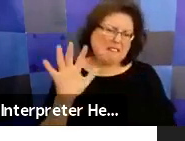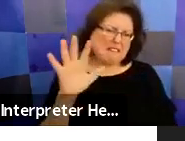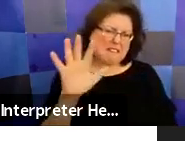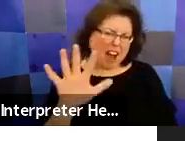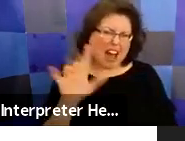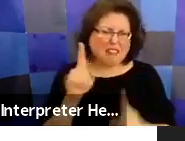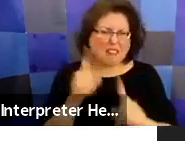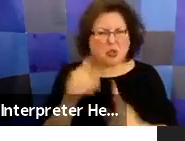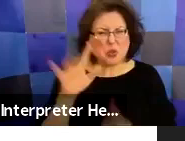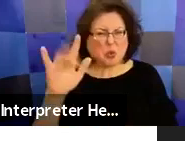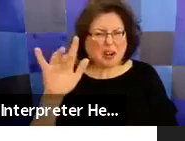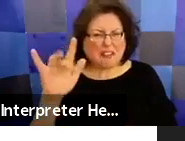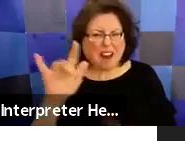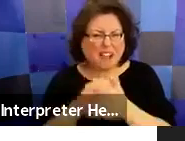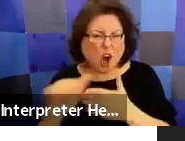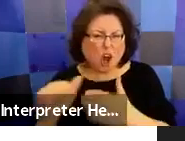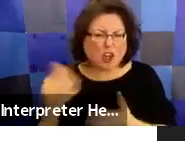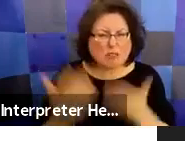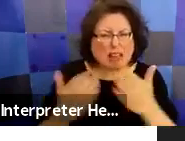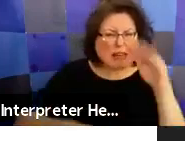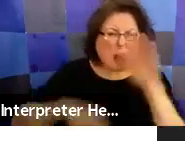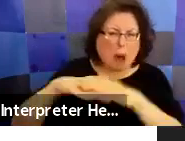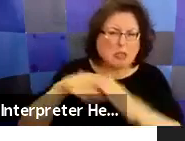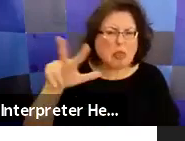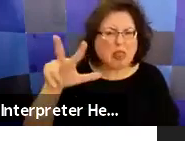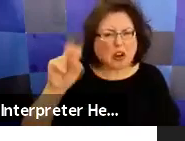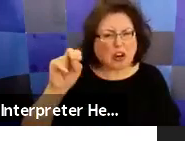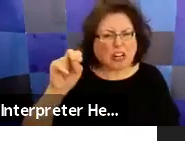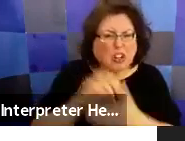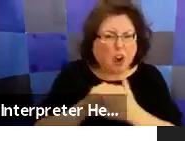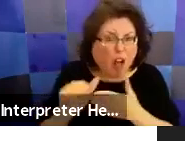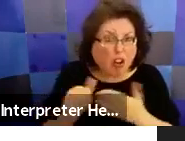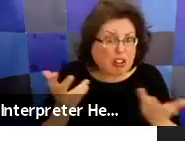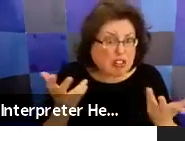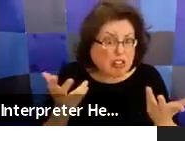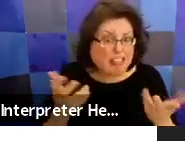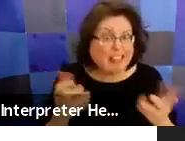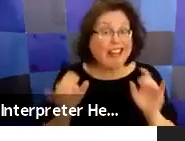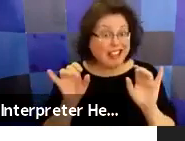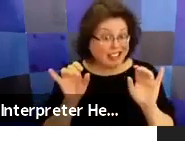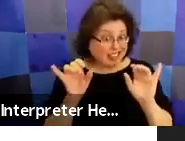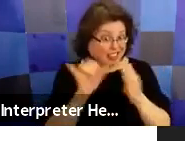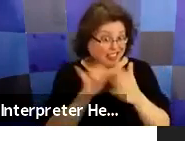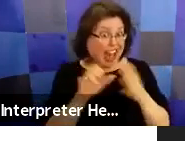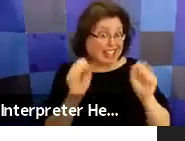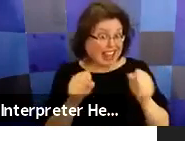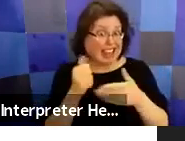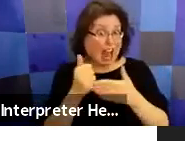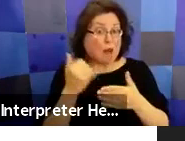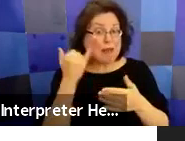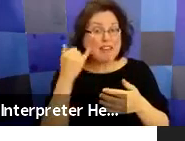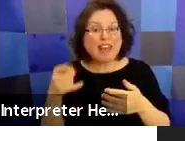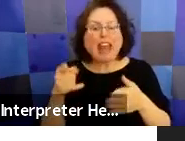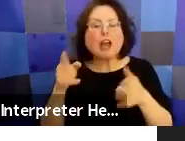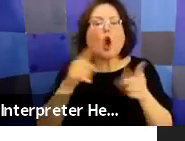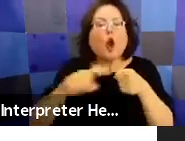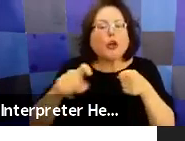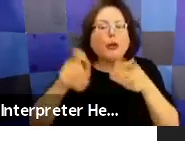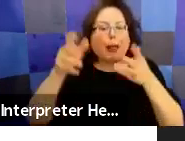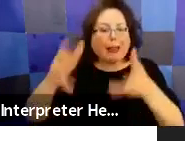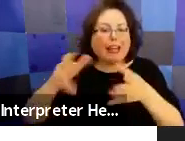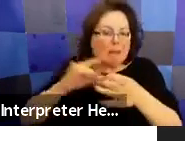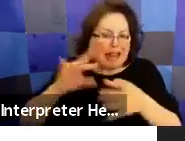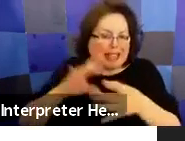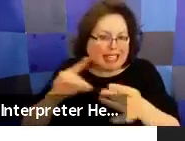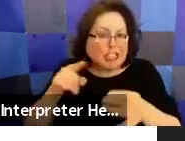to $25, maybe $30. And that can be really handy if a tenant calls you and leaves a message and